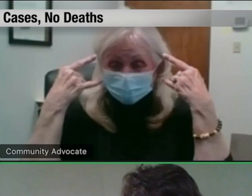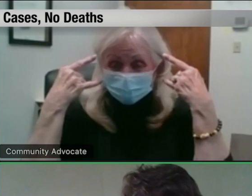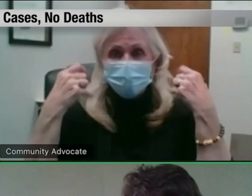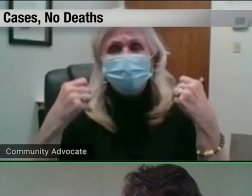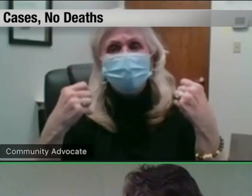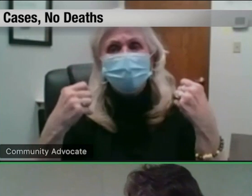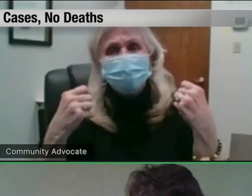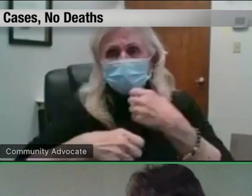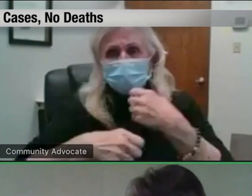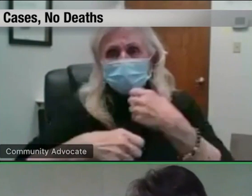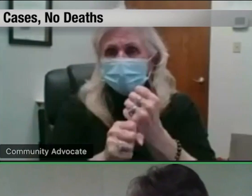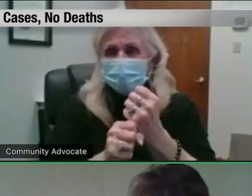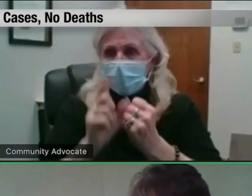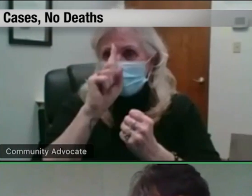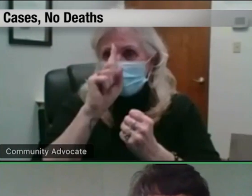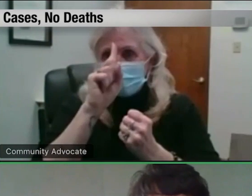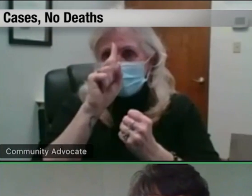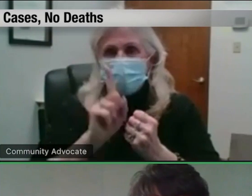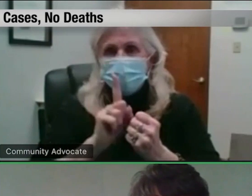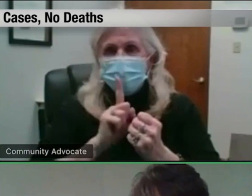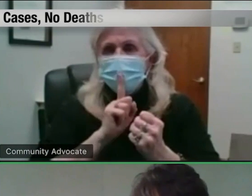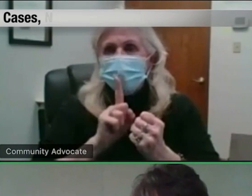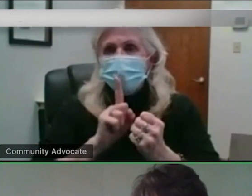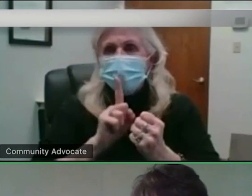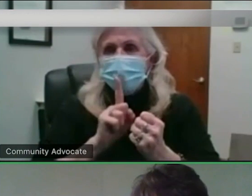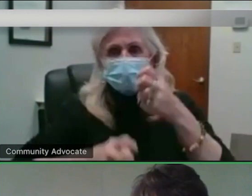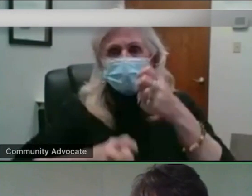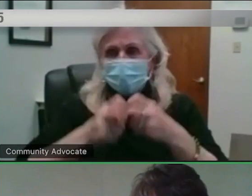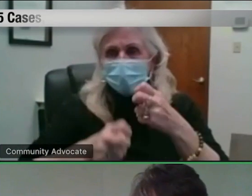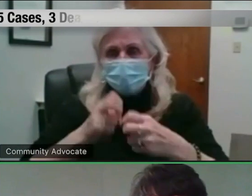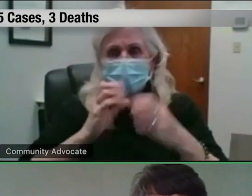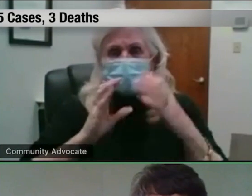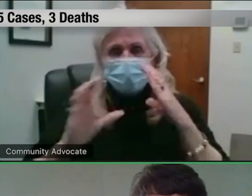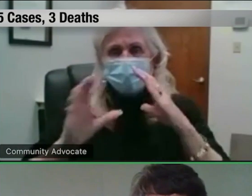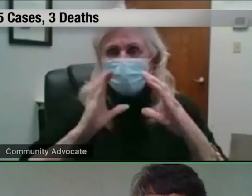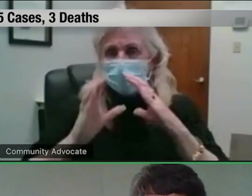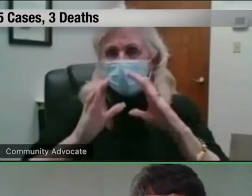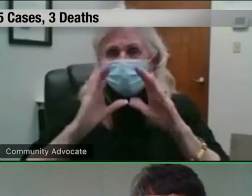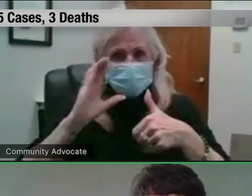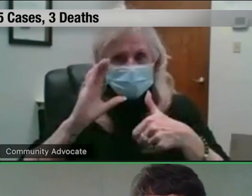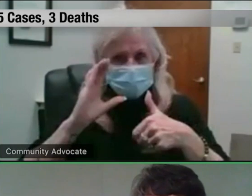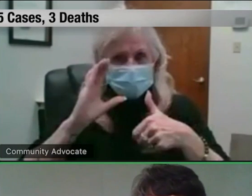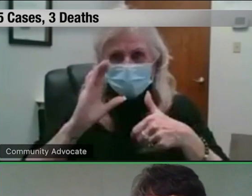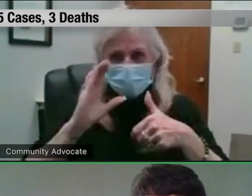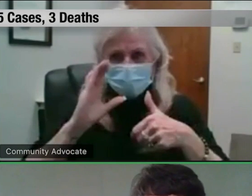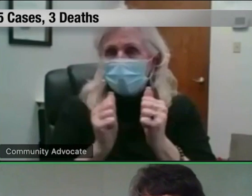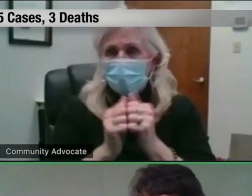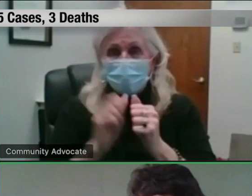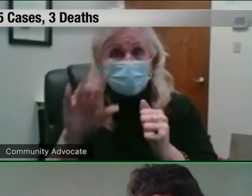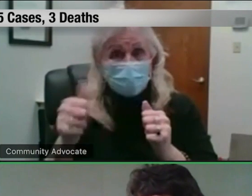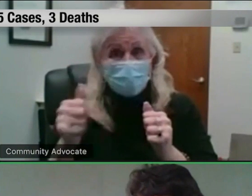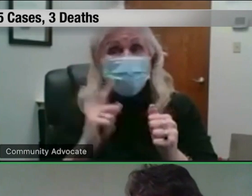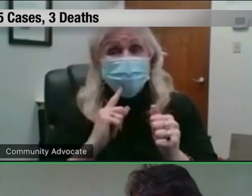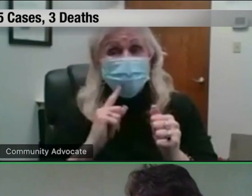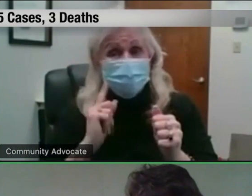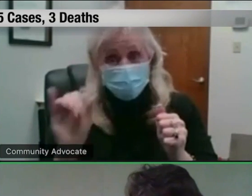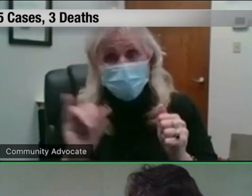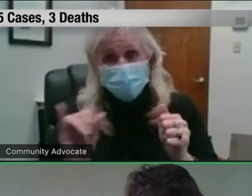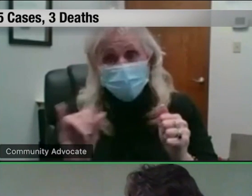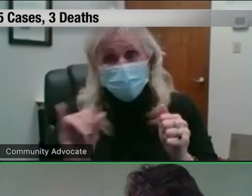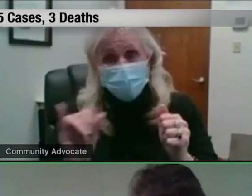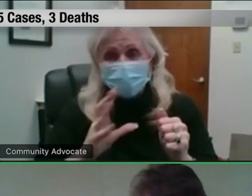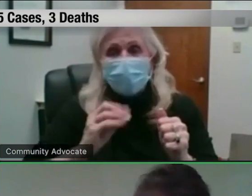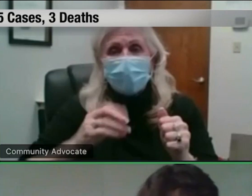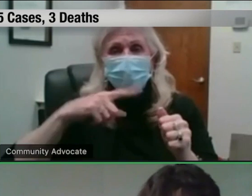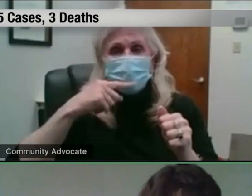facial expressions causes through interpreter Caroline Allen. I want to make sure that everybody knows